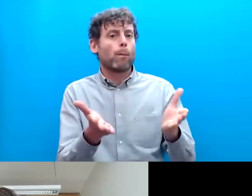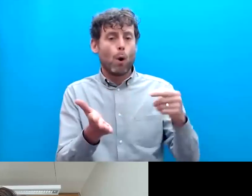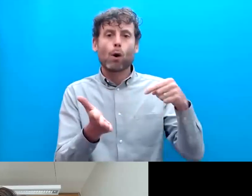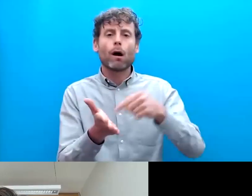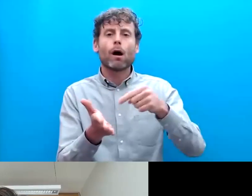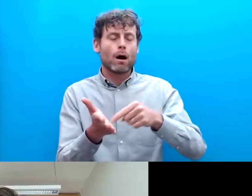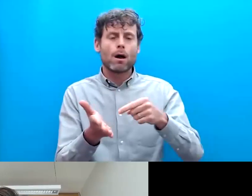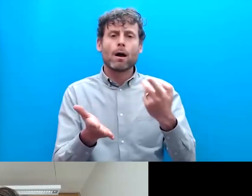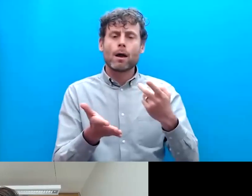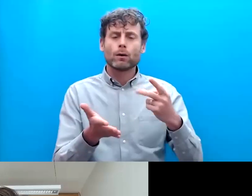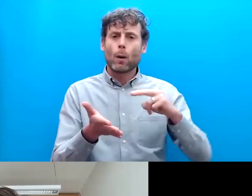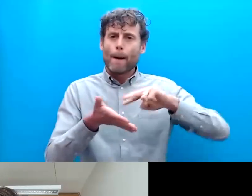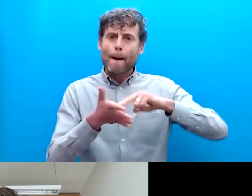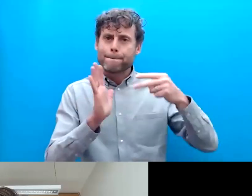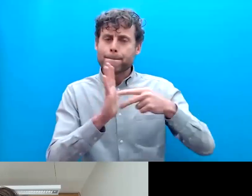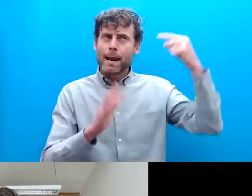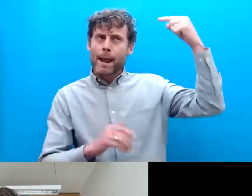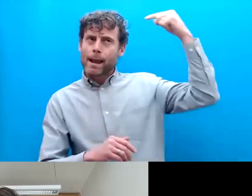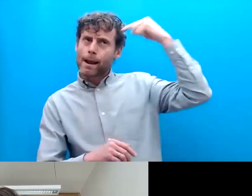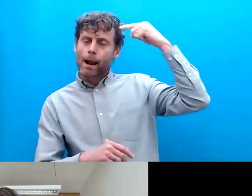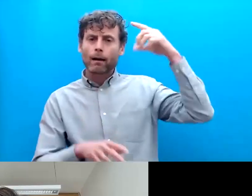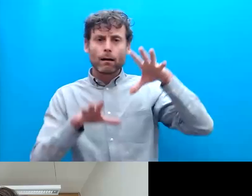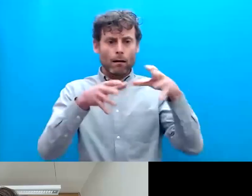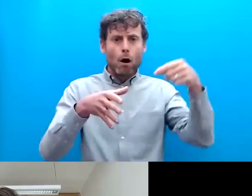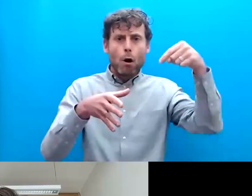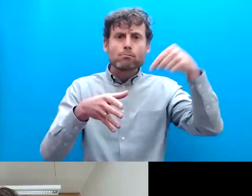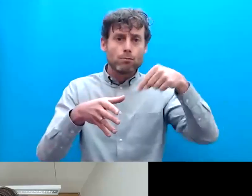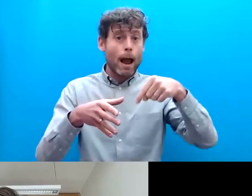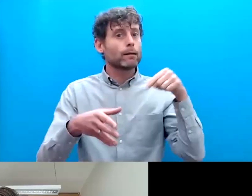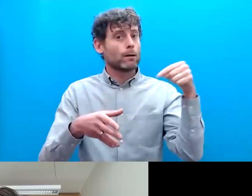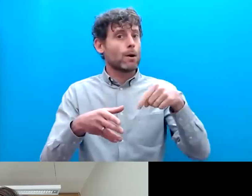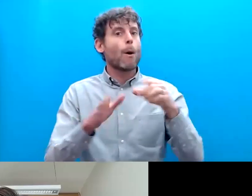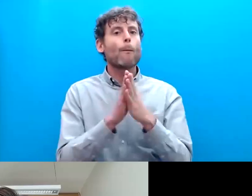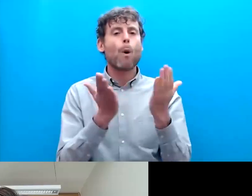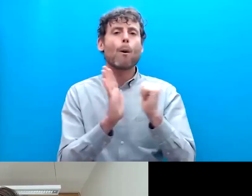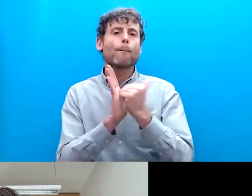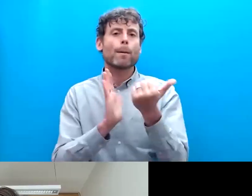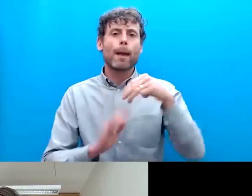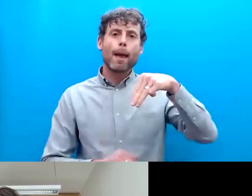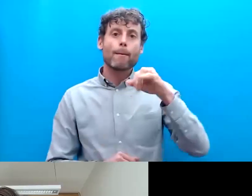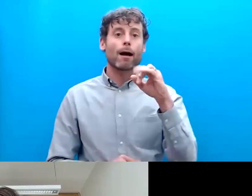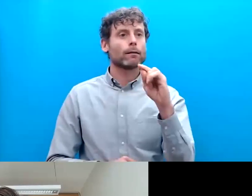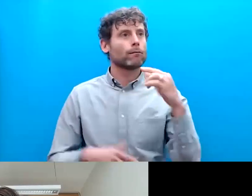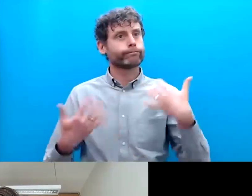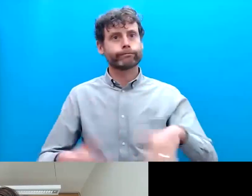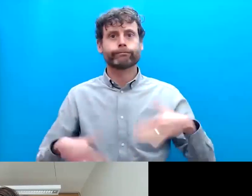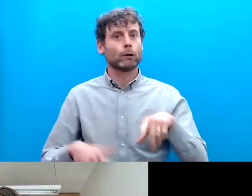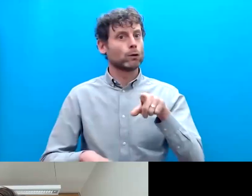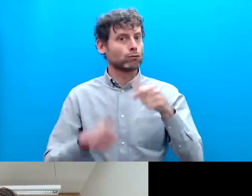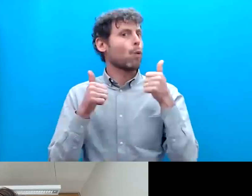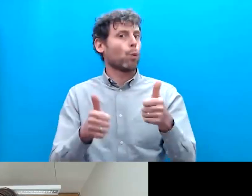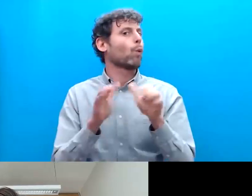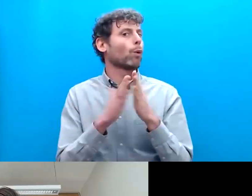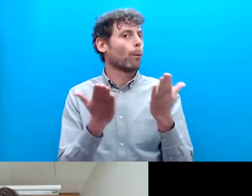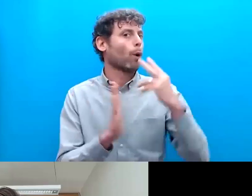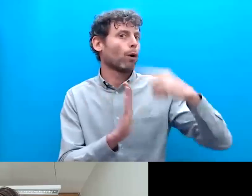in 2018. I can highly recommend this book. Today's talk has the title, Parallel Processing Architecture